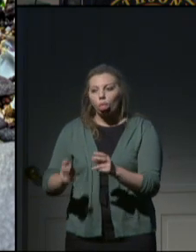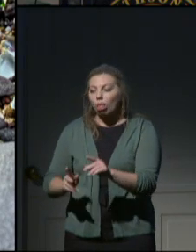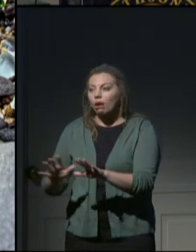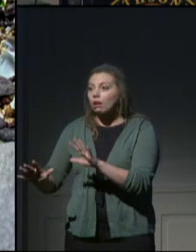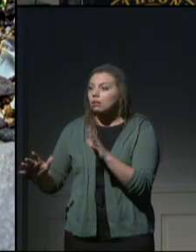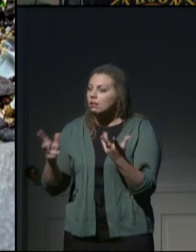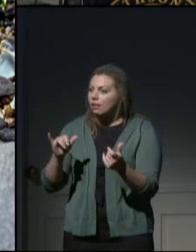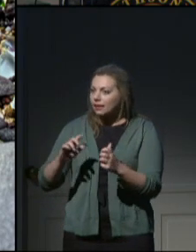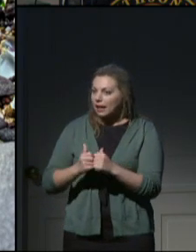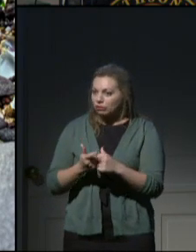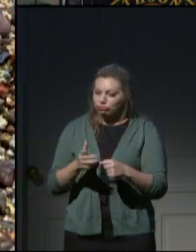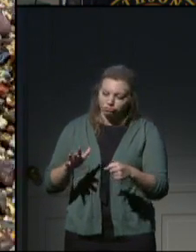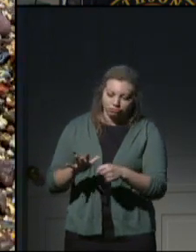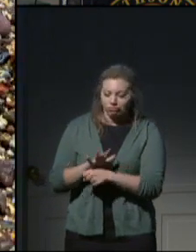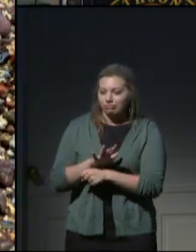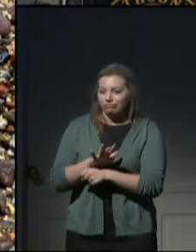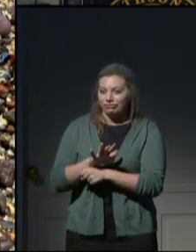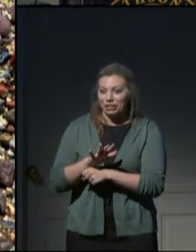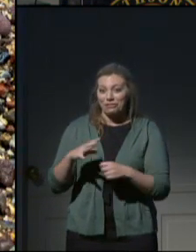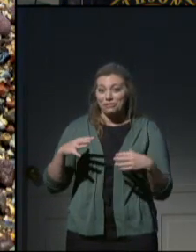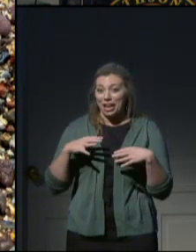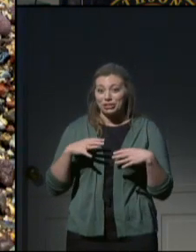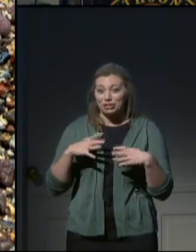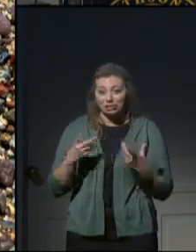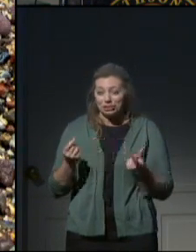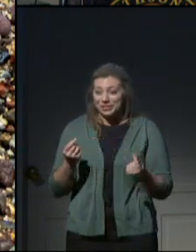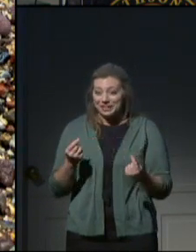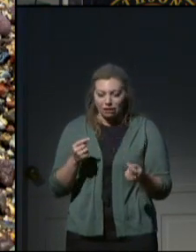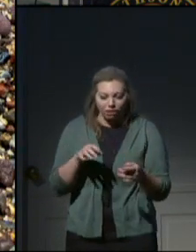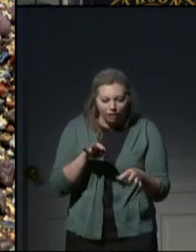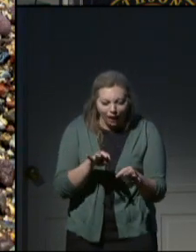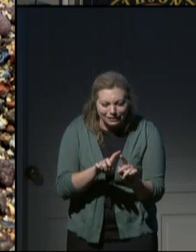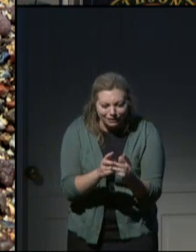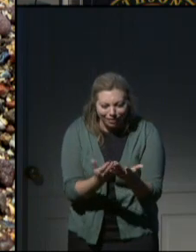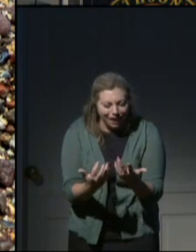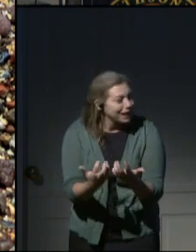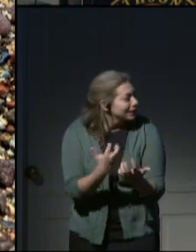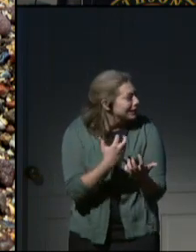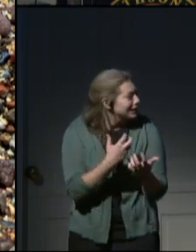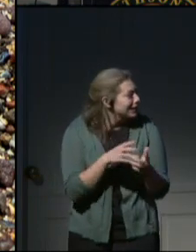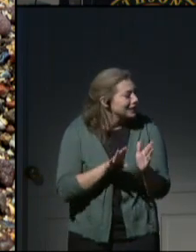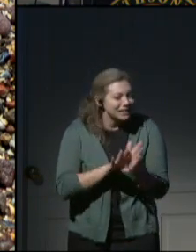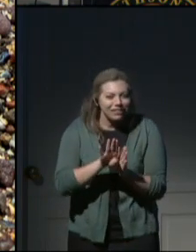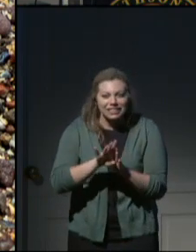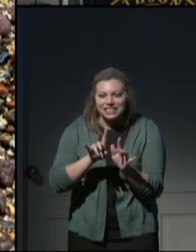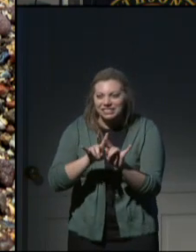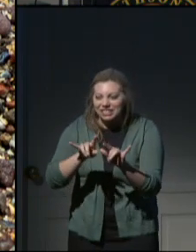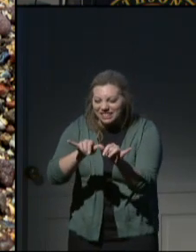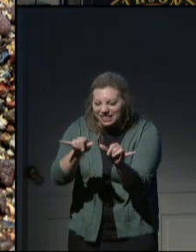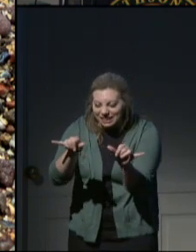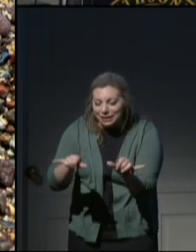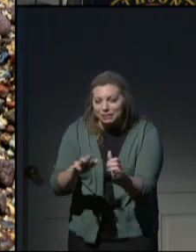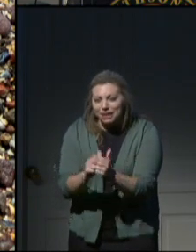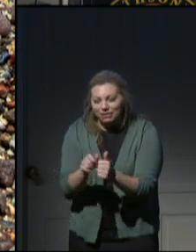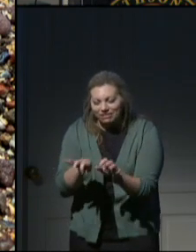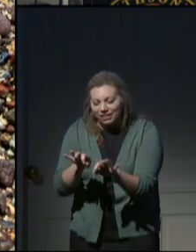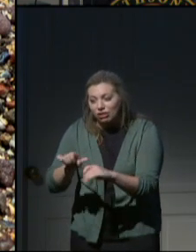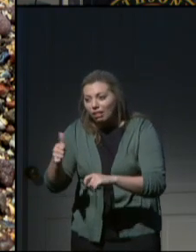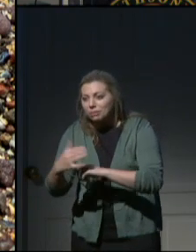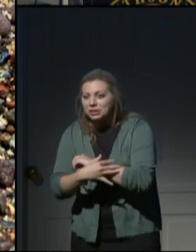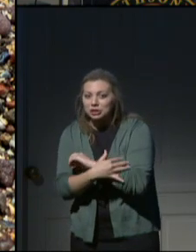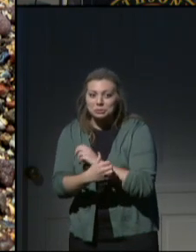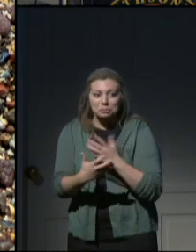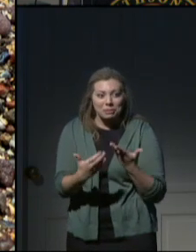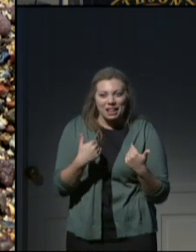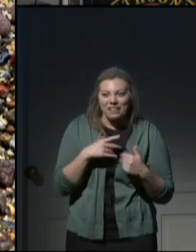kind of how we spent the rest of our vacation, finding these things, developing systems, how we can find other beaches that